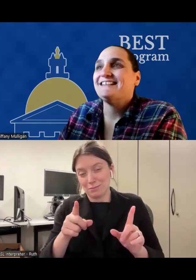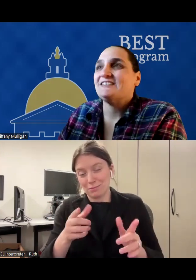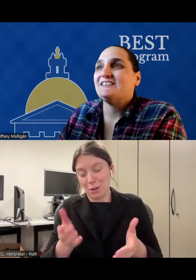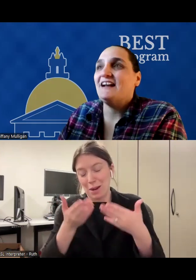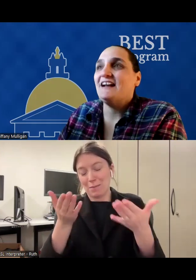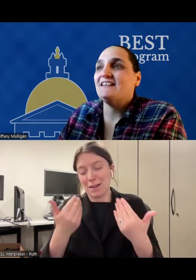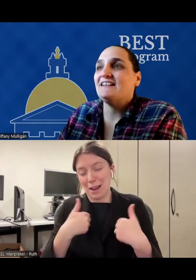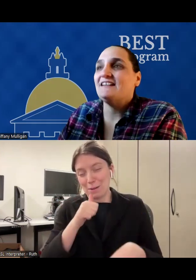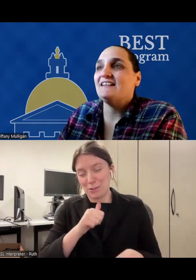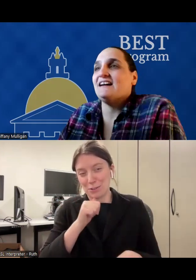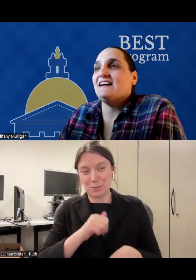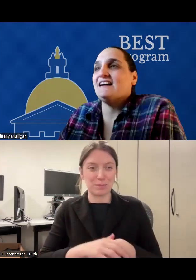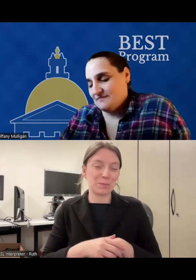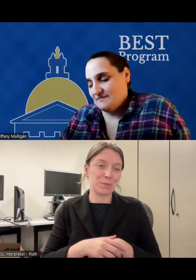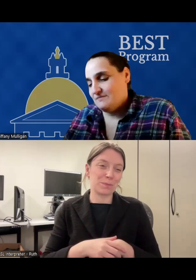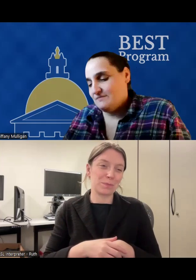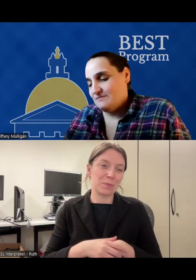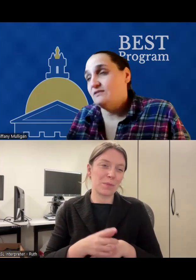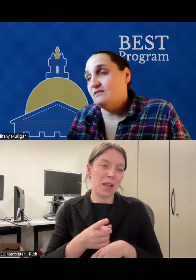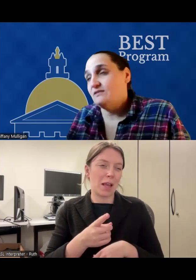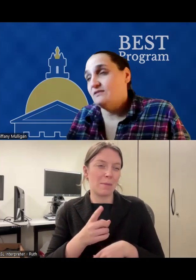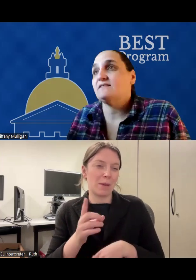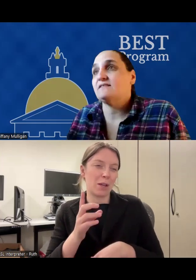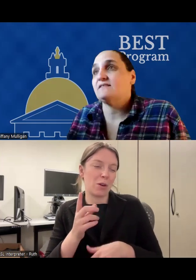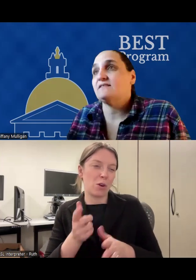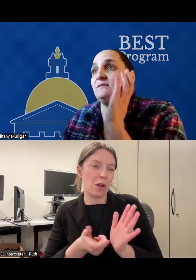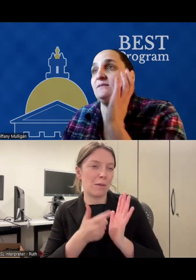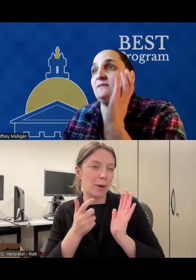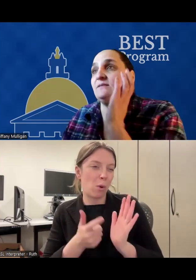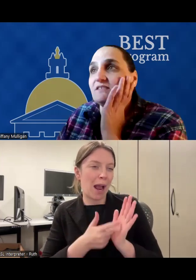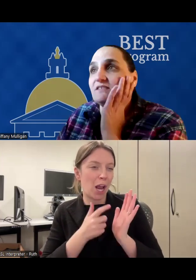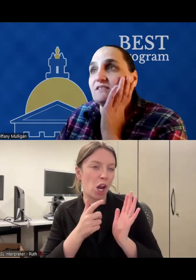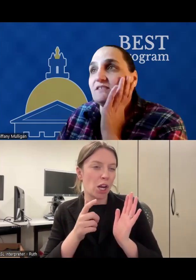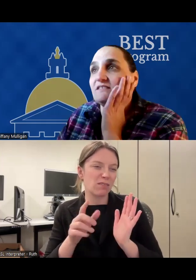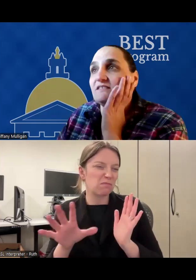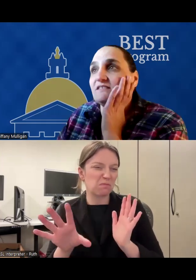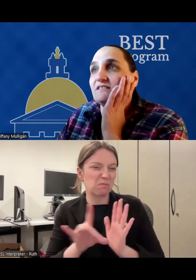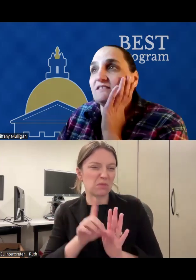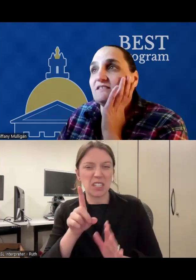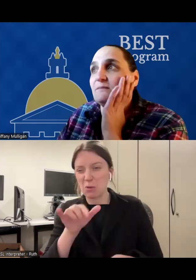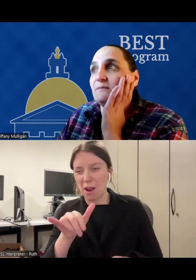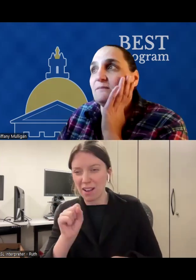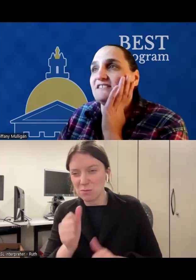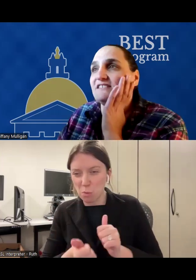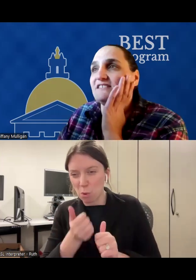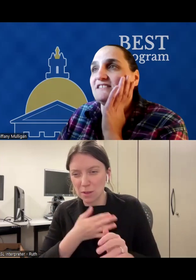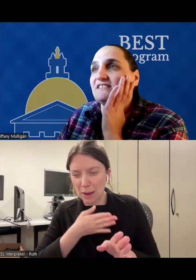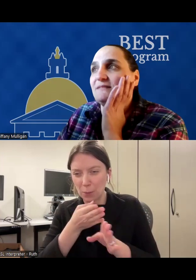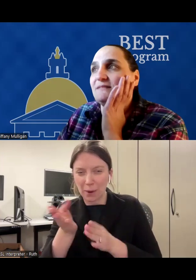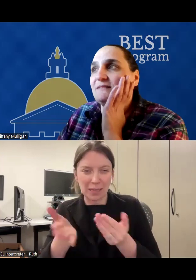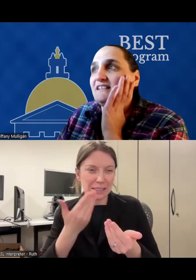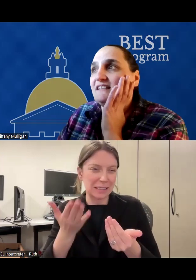So required, I'm going to go with DYS just because, that's where I spent most of my career. So it's easy for